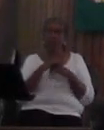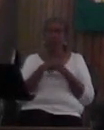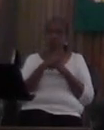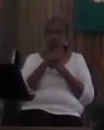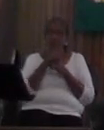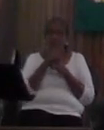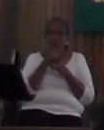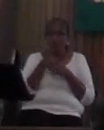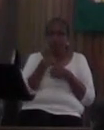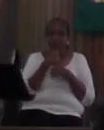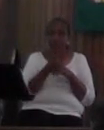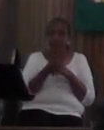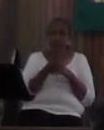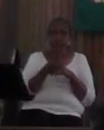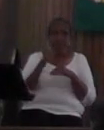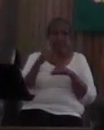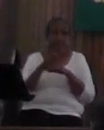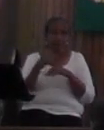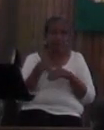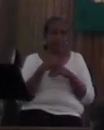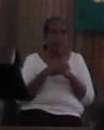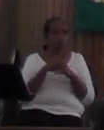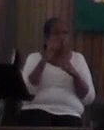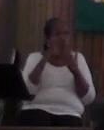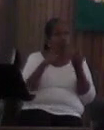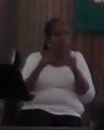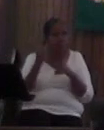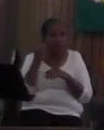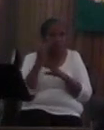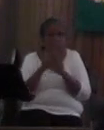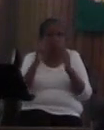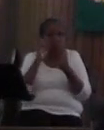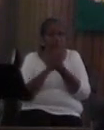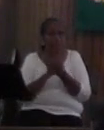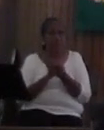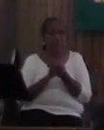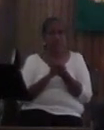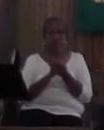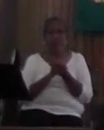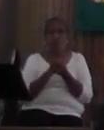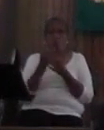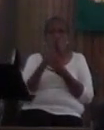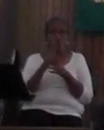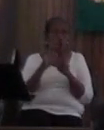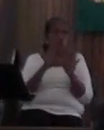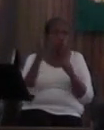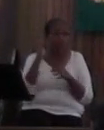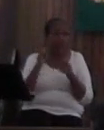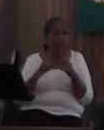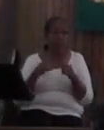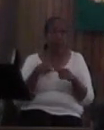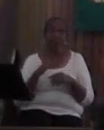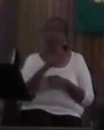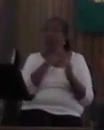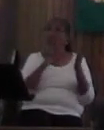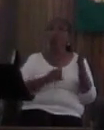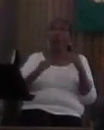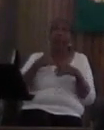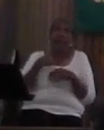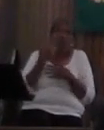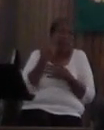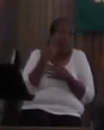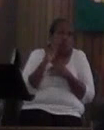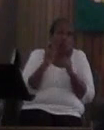sent me? What if they don't believe me? What if they don't want to listen to me? Lord, I don't know how to